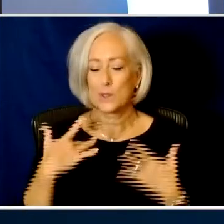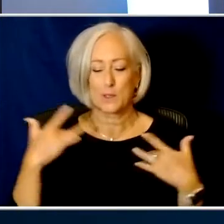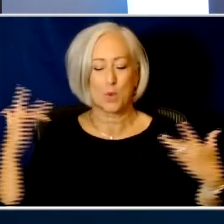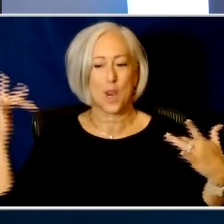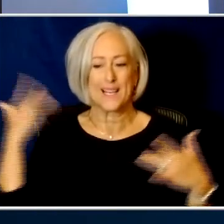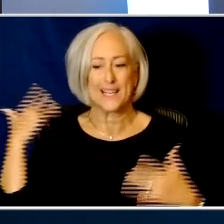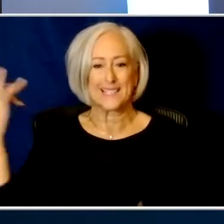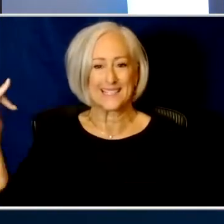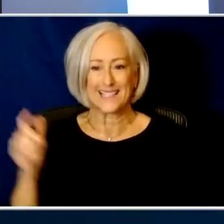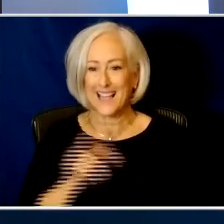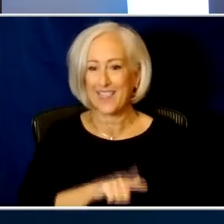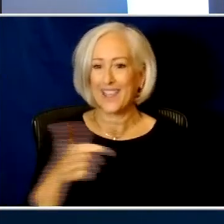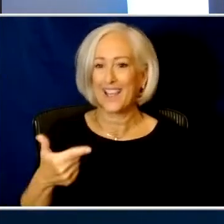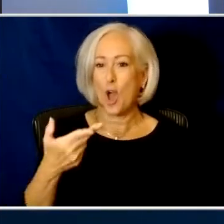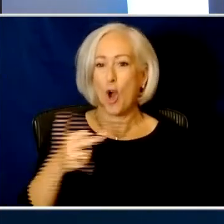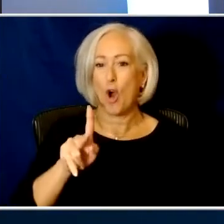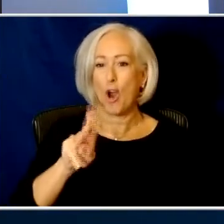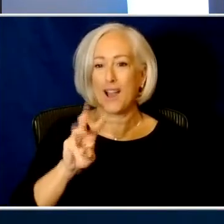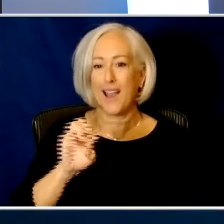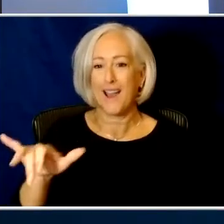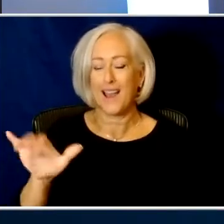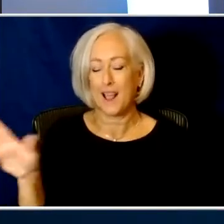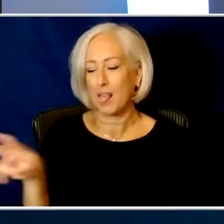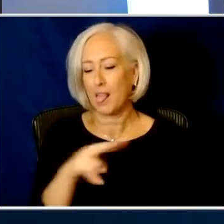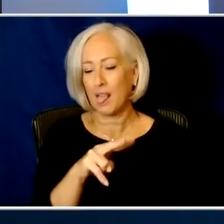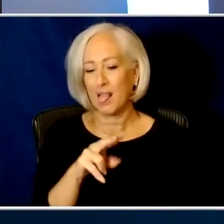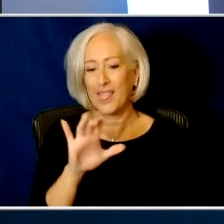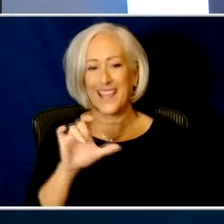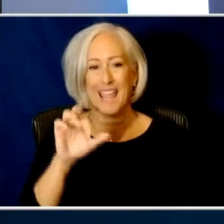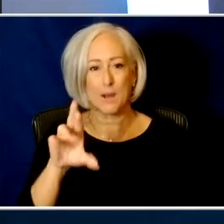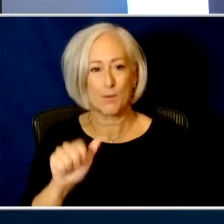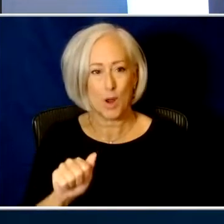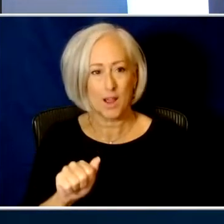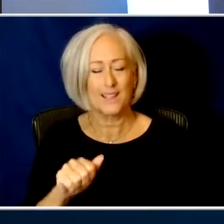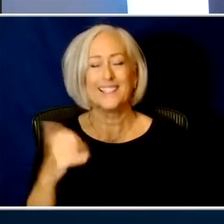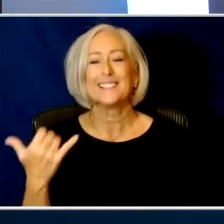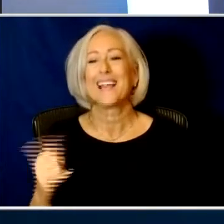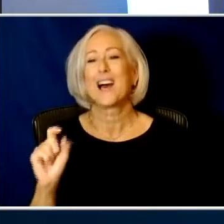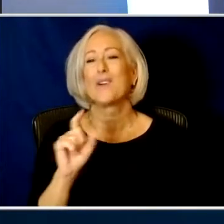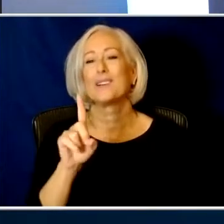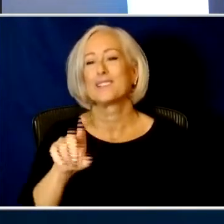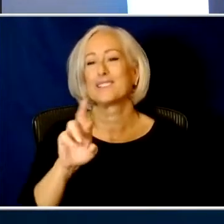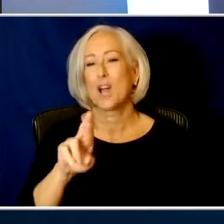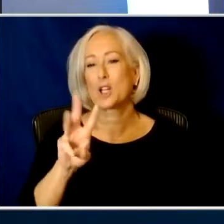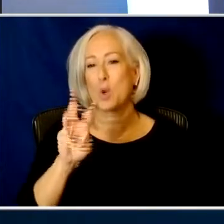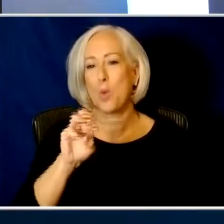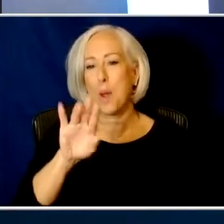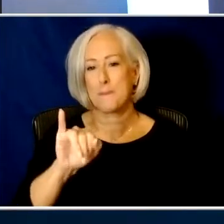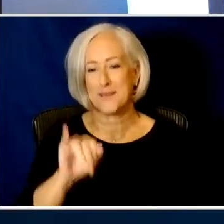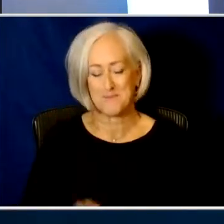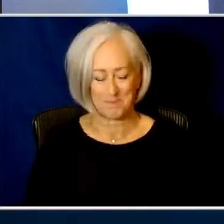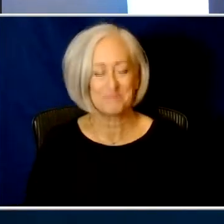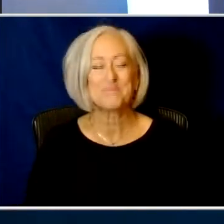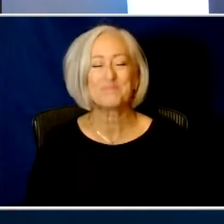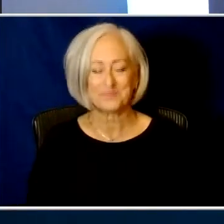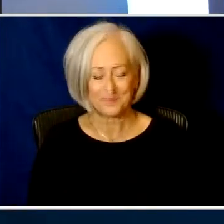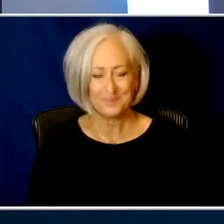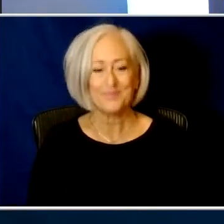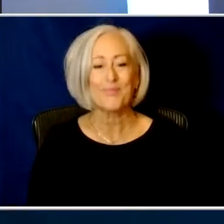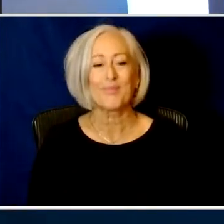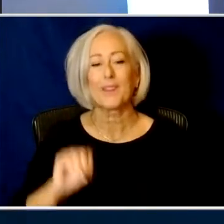on, I'm being exposed, and now I'm dorky, and I got Jess 1, 2, 3. taking pictures of me the whole time. Thank you, Oh, Jess. my flu shot